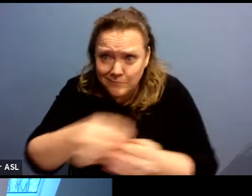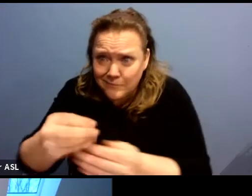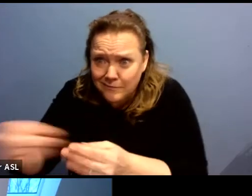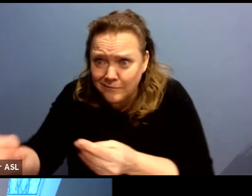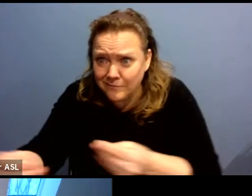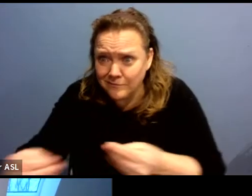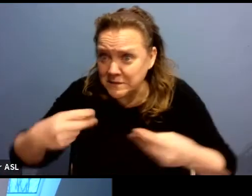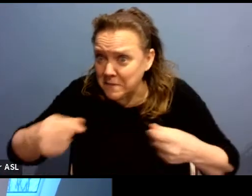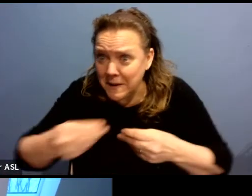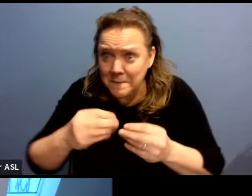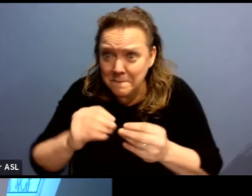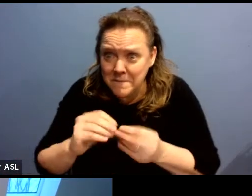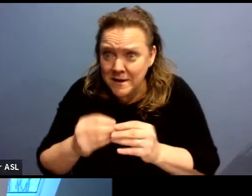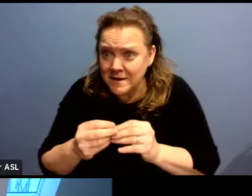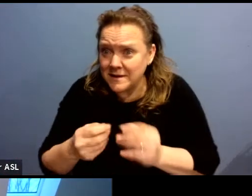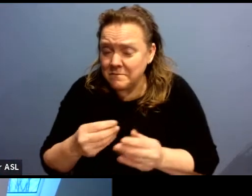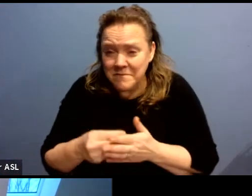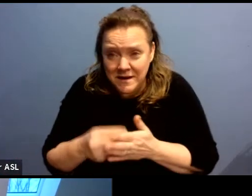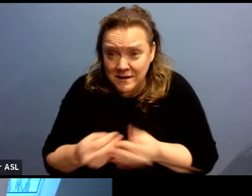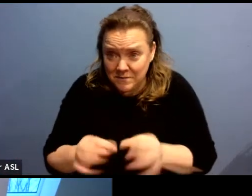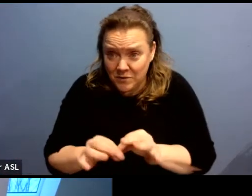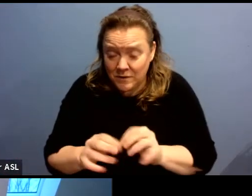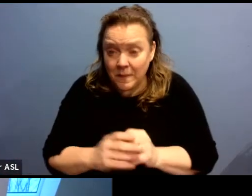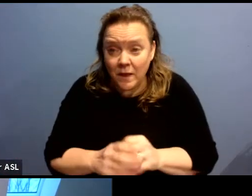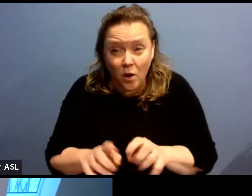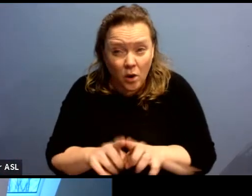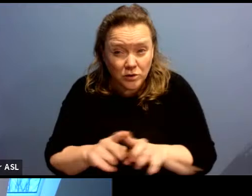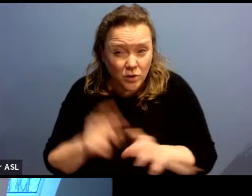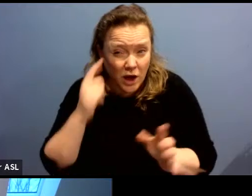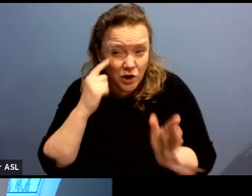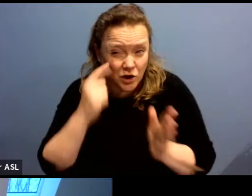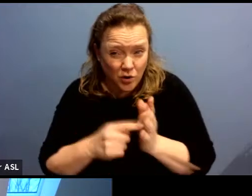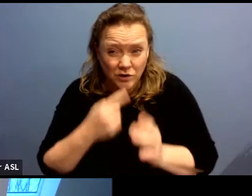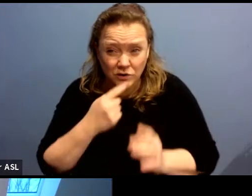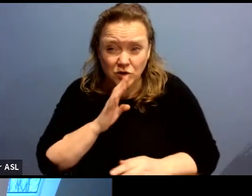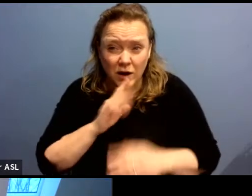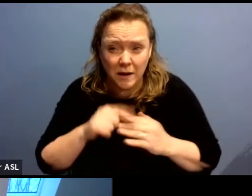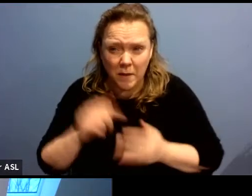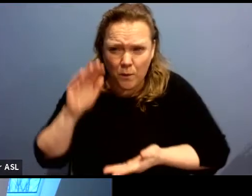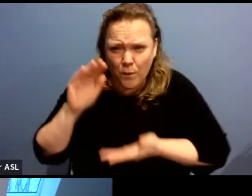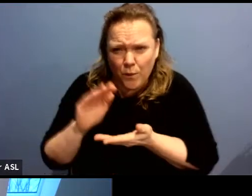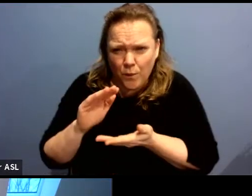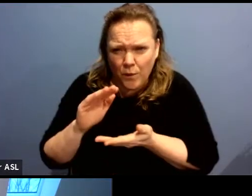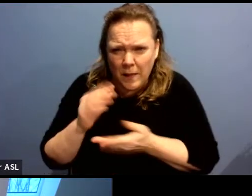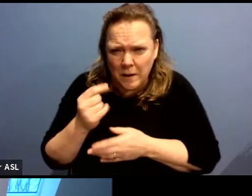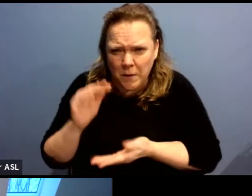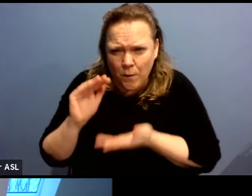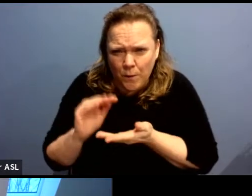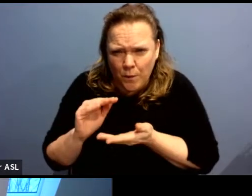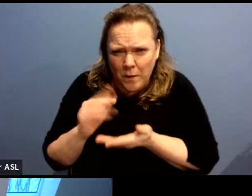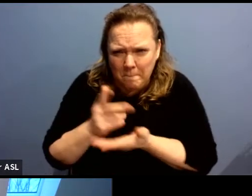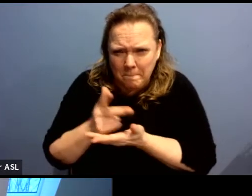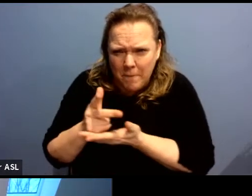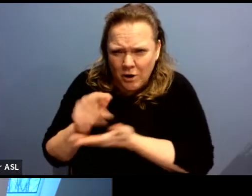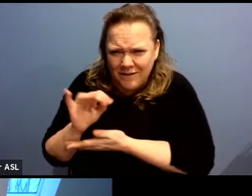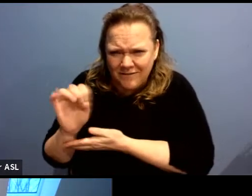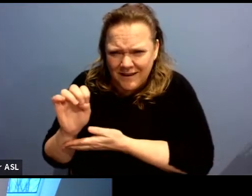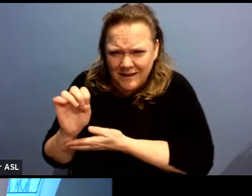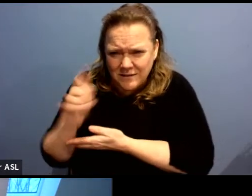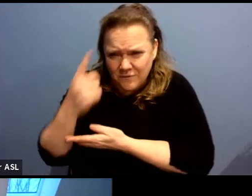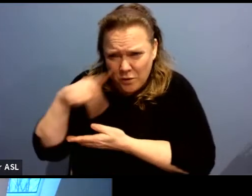I noticed where there's a proposal to lower the parking fees in PG County. I personally don't understand why that's